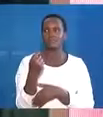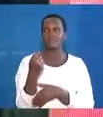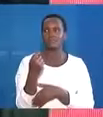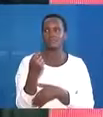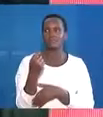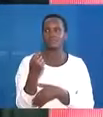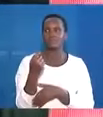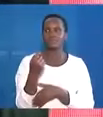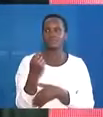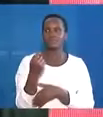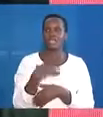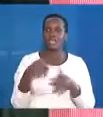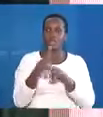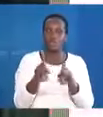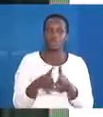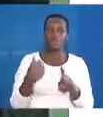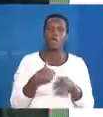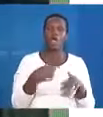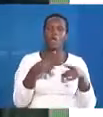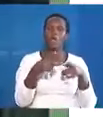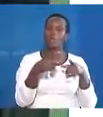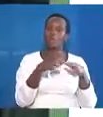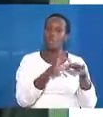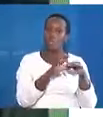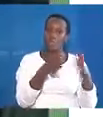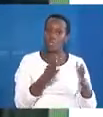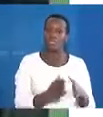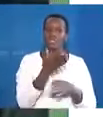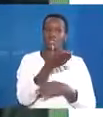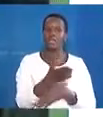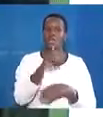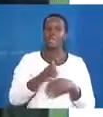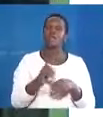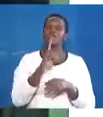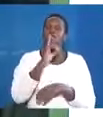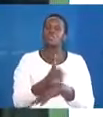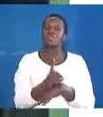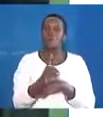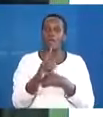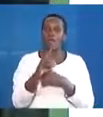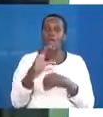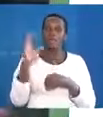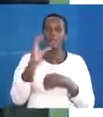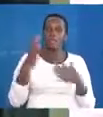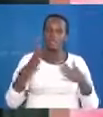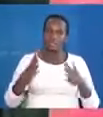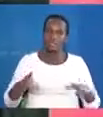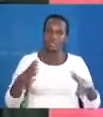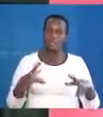And our coordinators must ensure our citizens know what they are